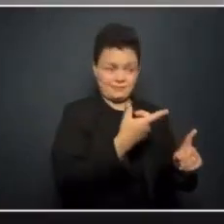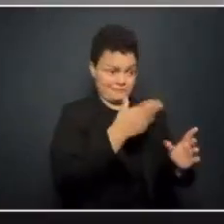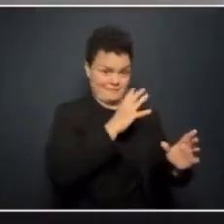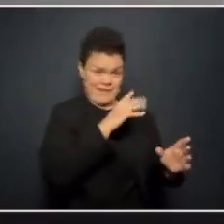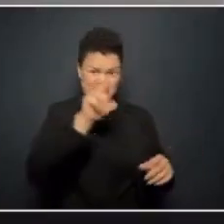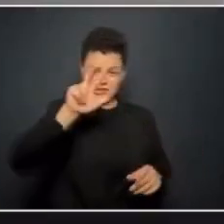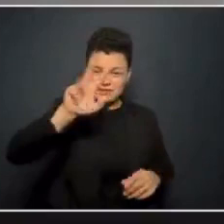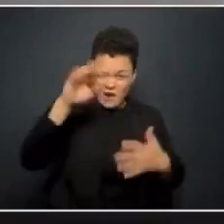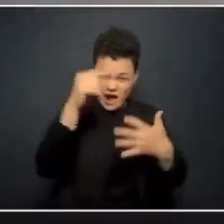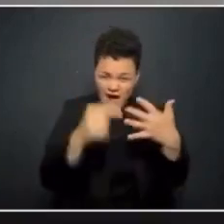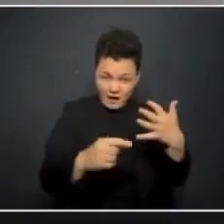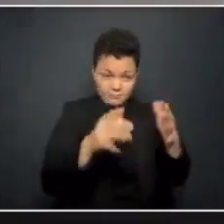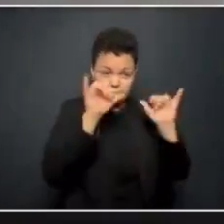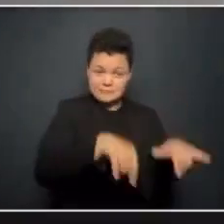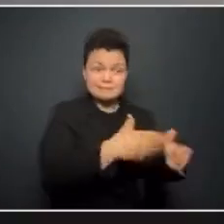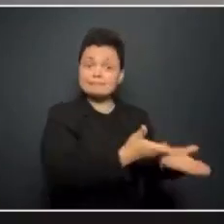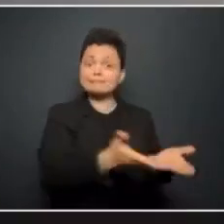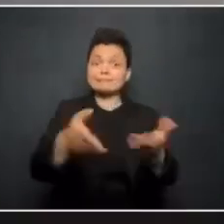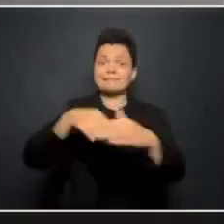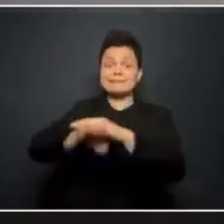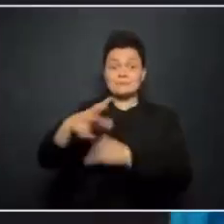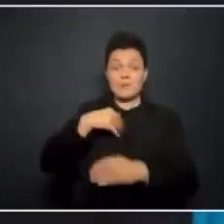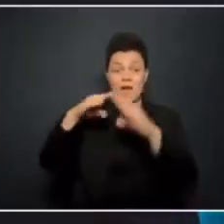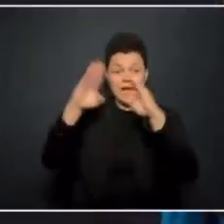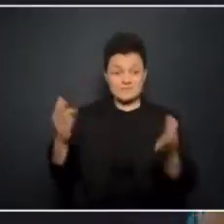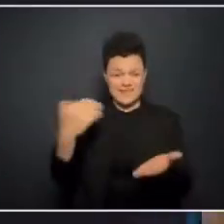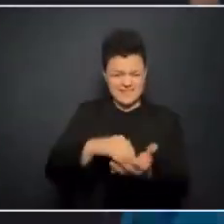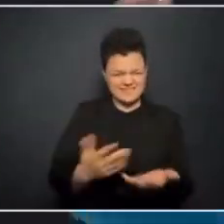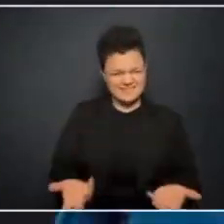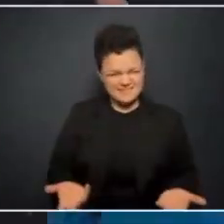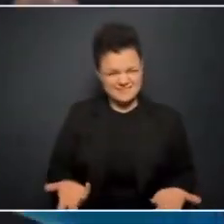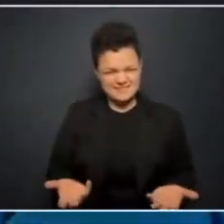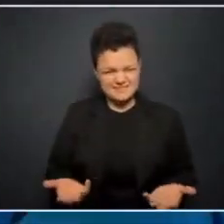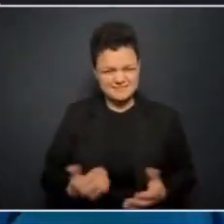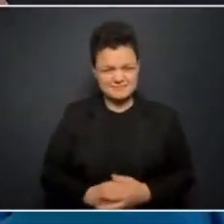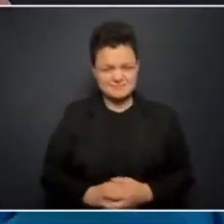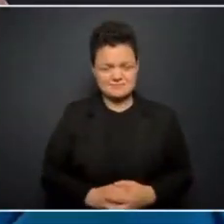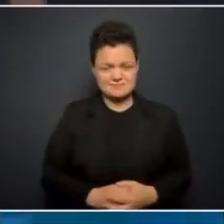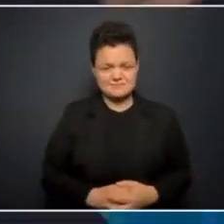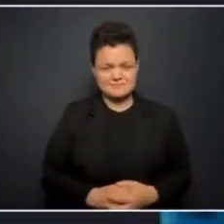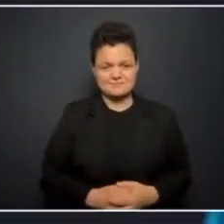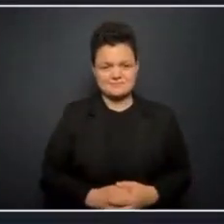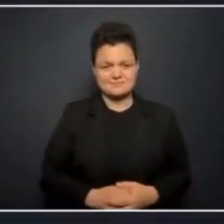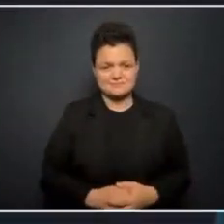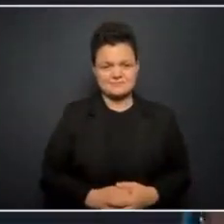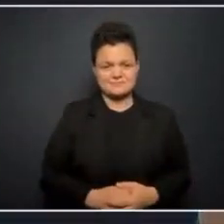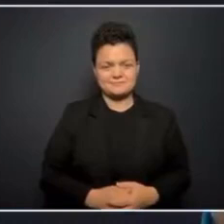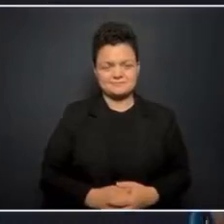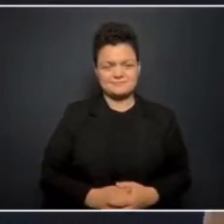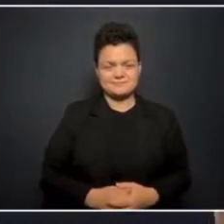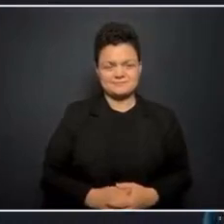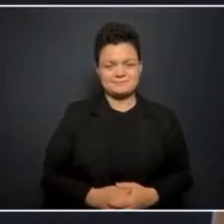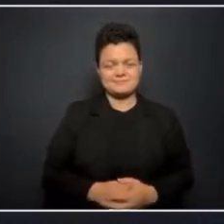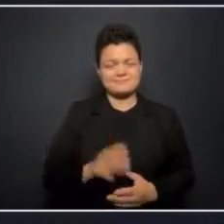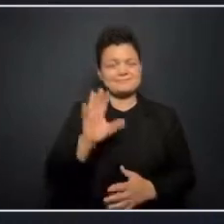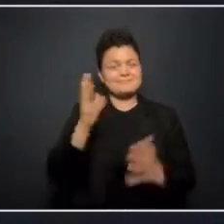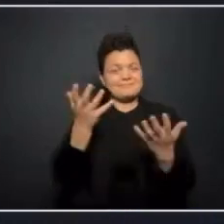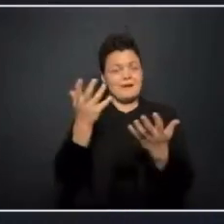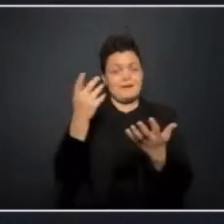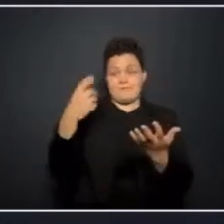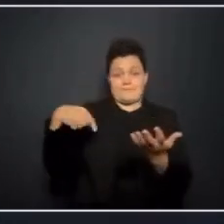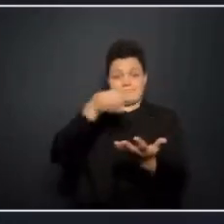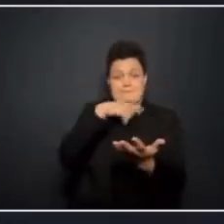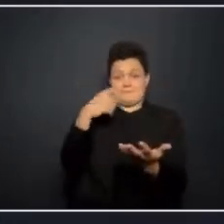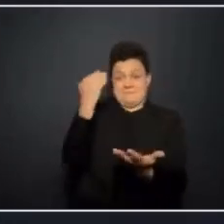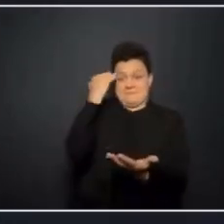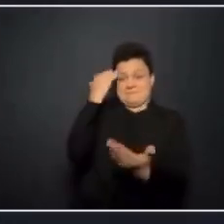Understand what we all know. In 122 days, we each have the power to